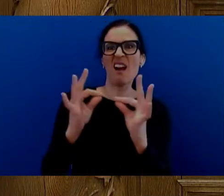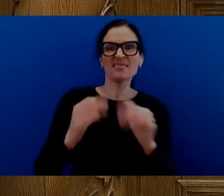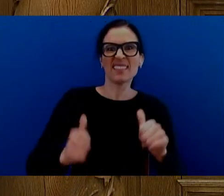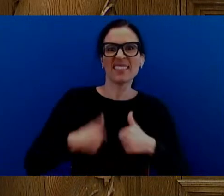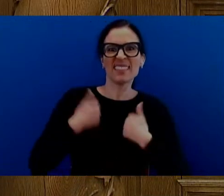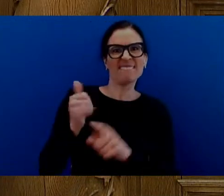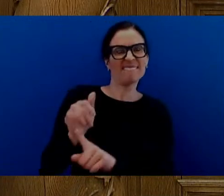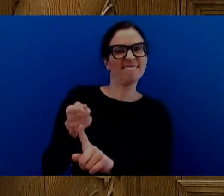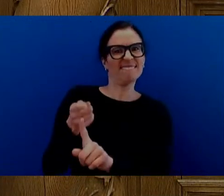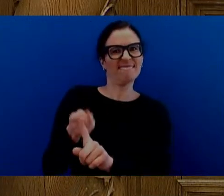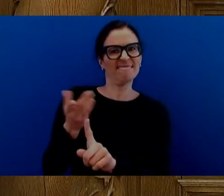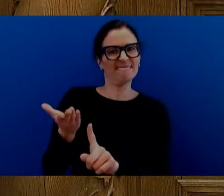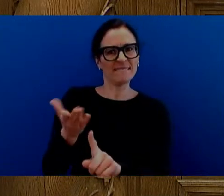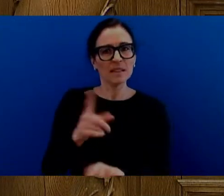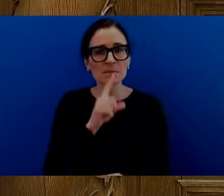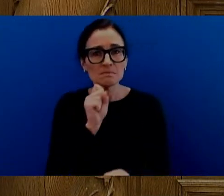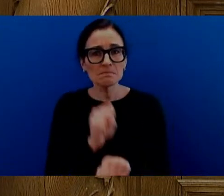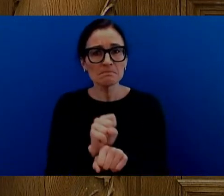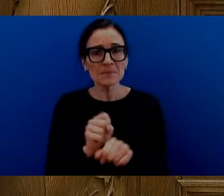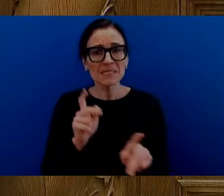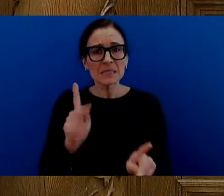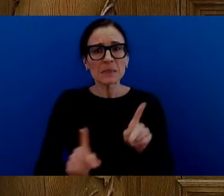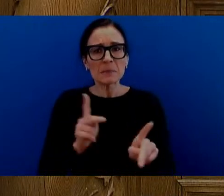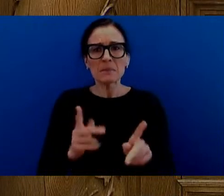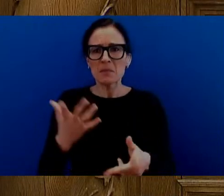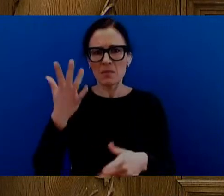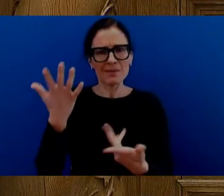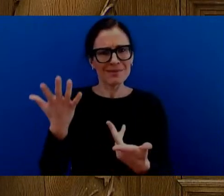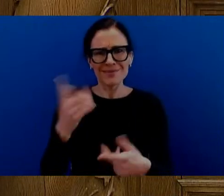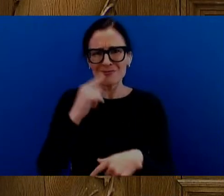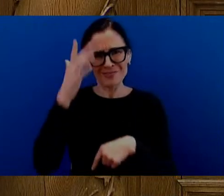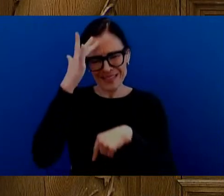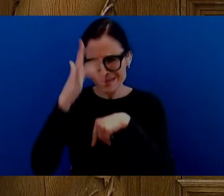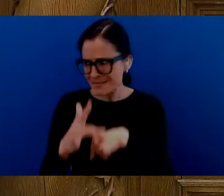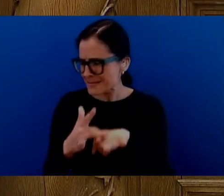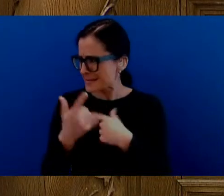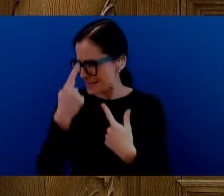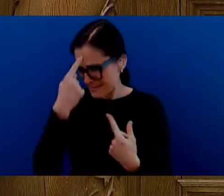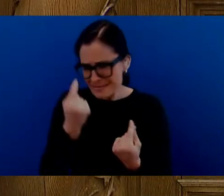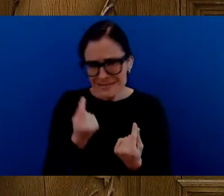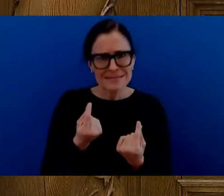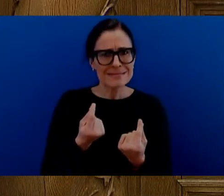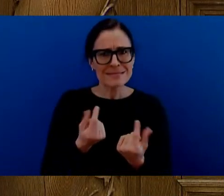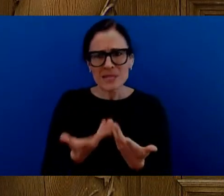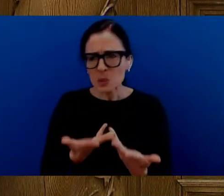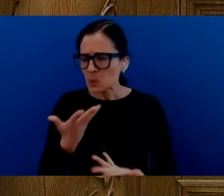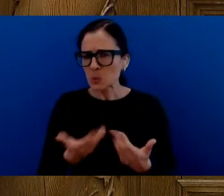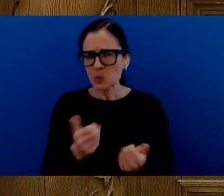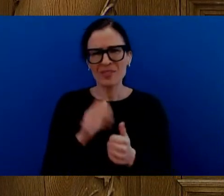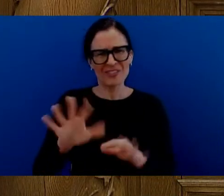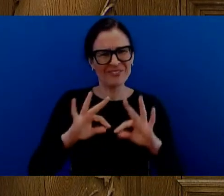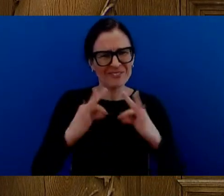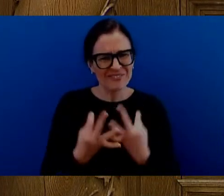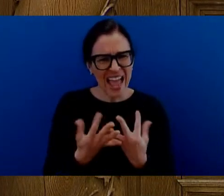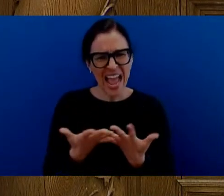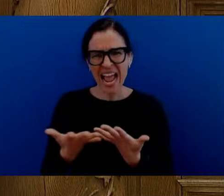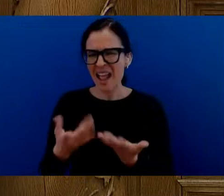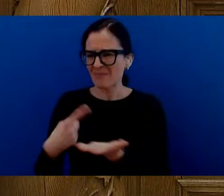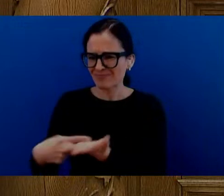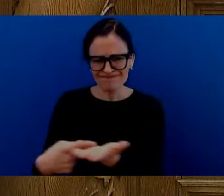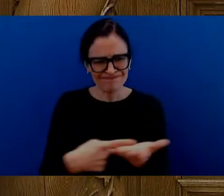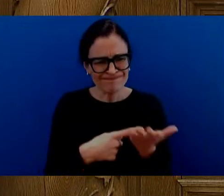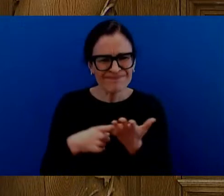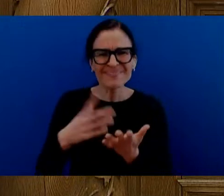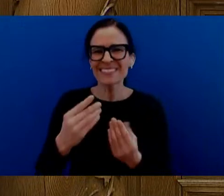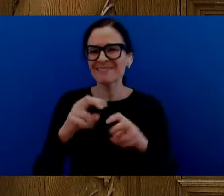about at their kitchen table. In this way, economic and social progress go hand in hand. When we make